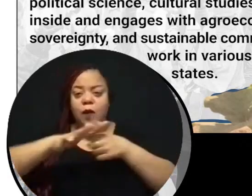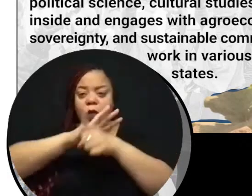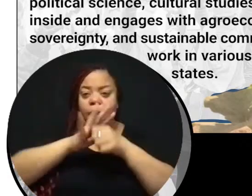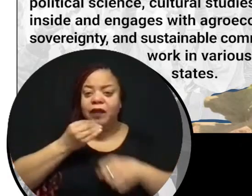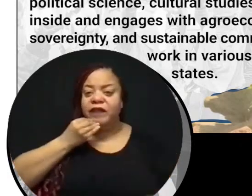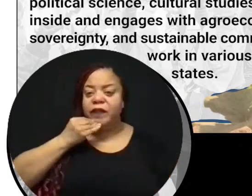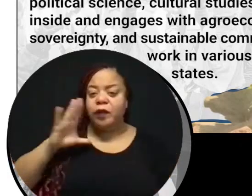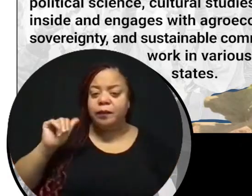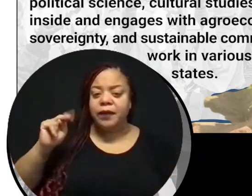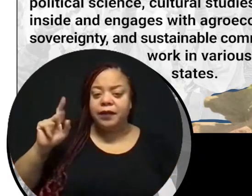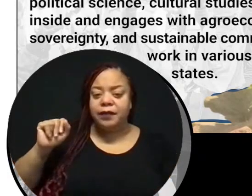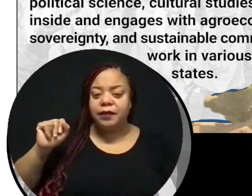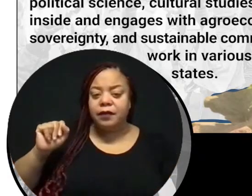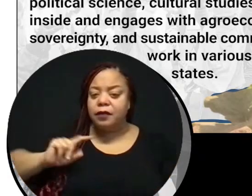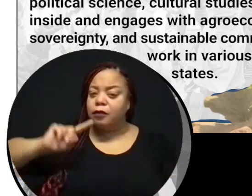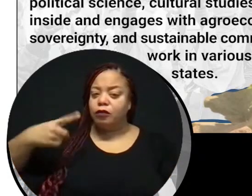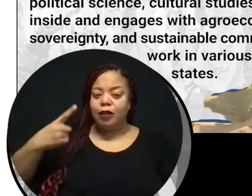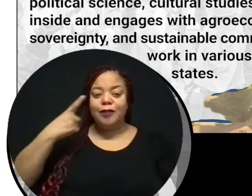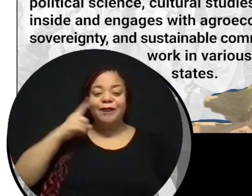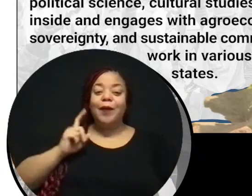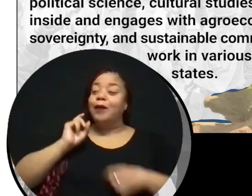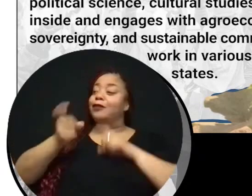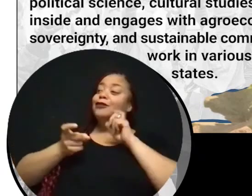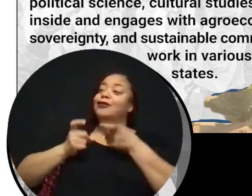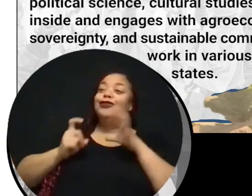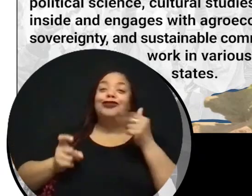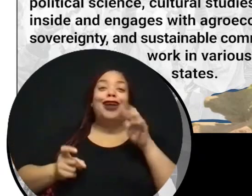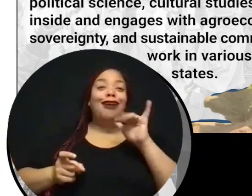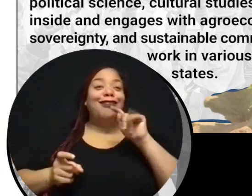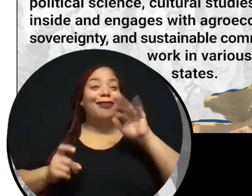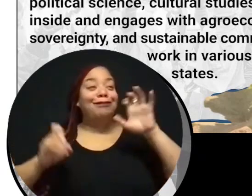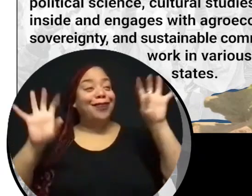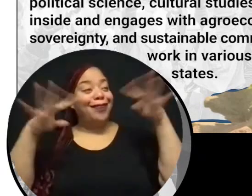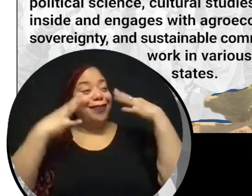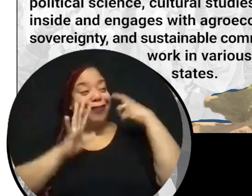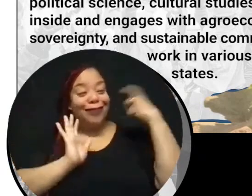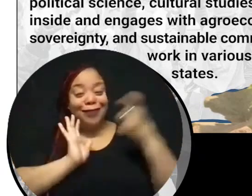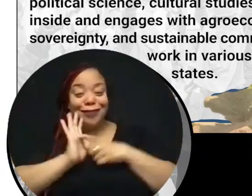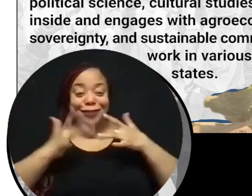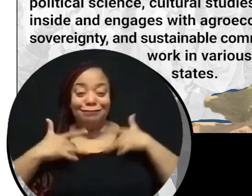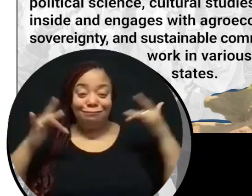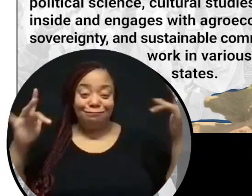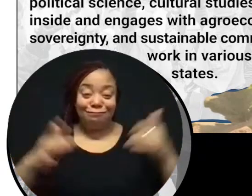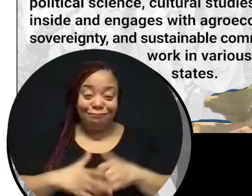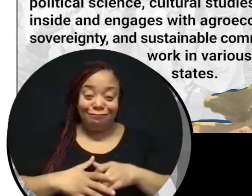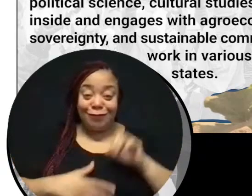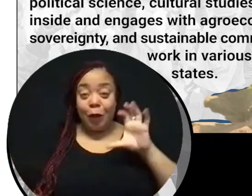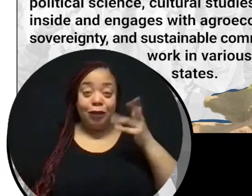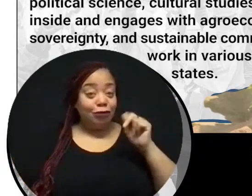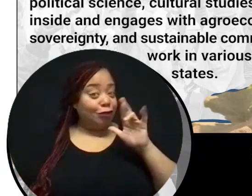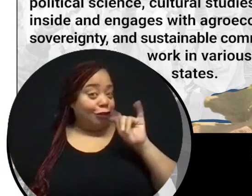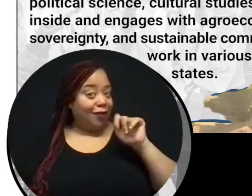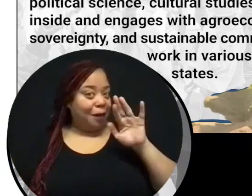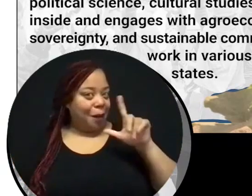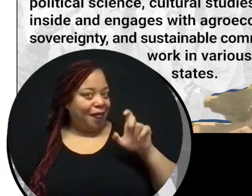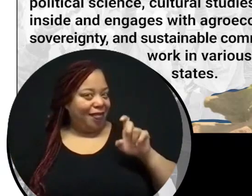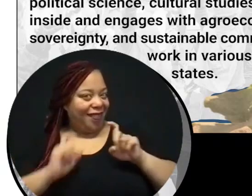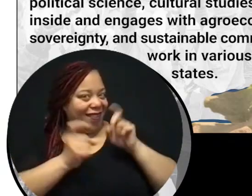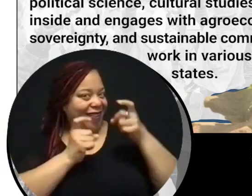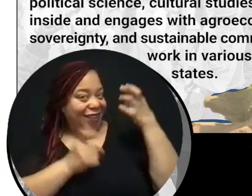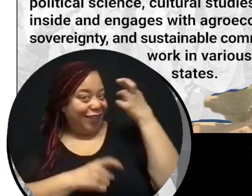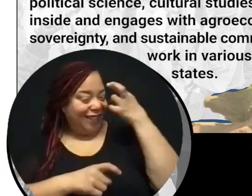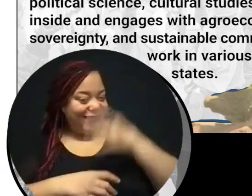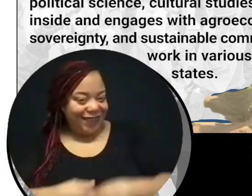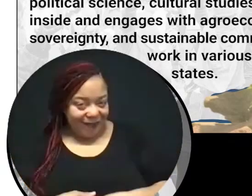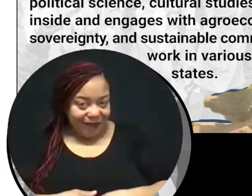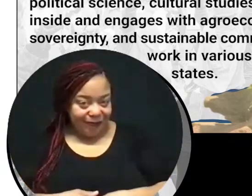media. And there was like a complete disregard or even interest, for, prisoners being